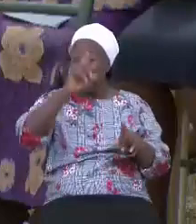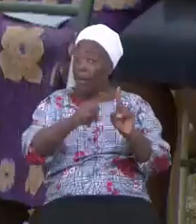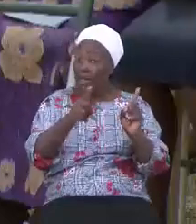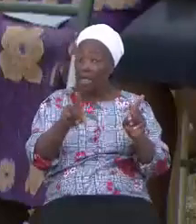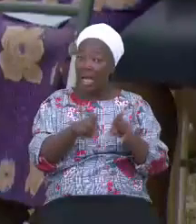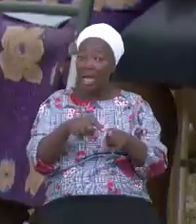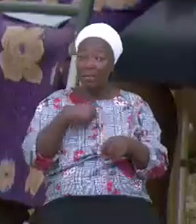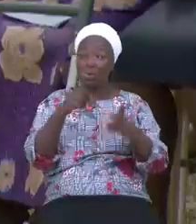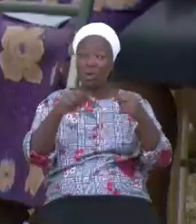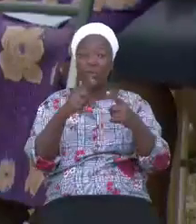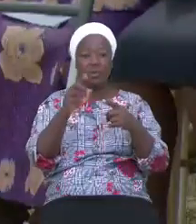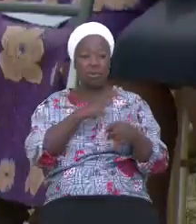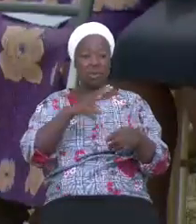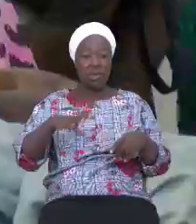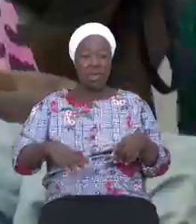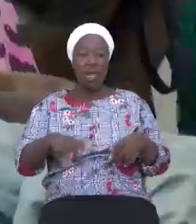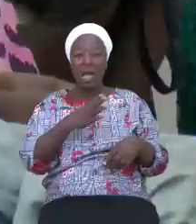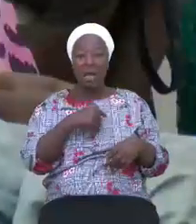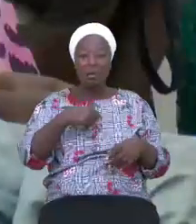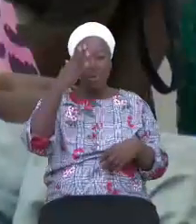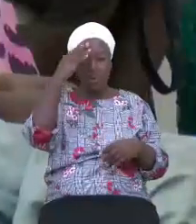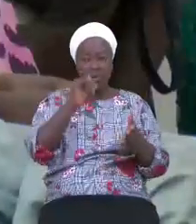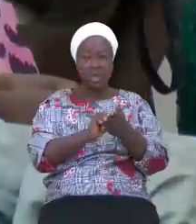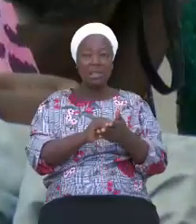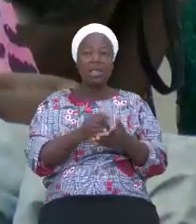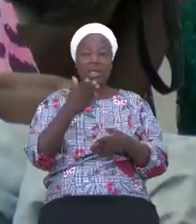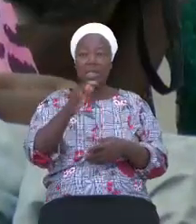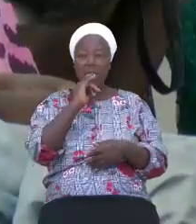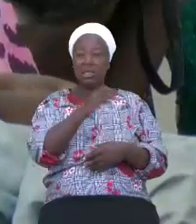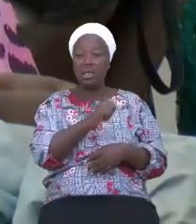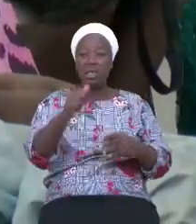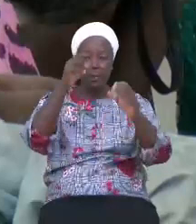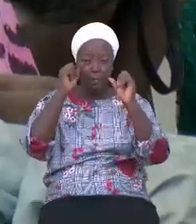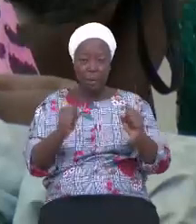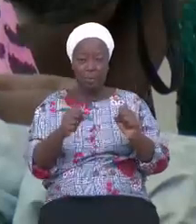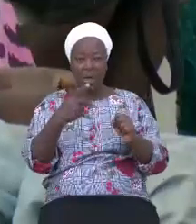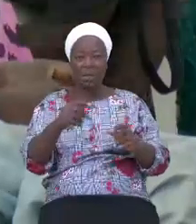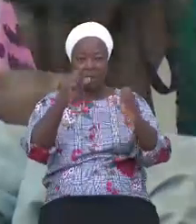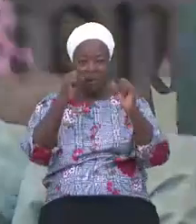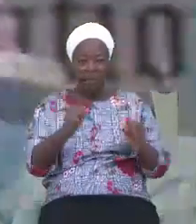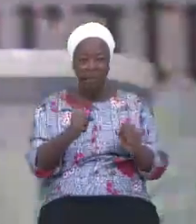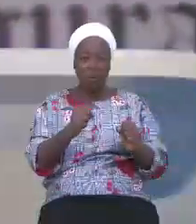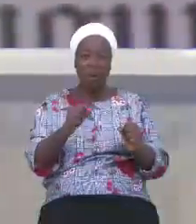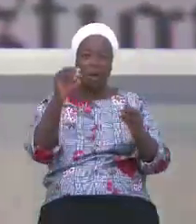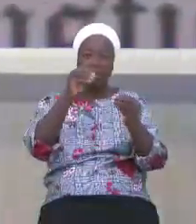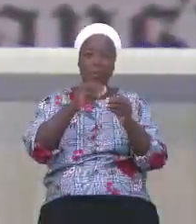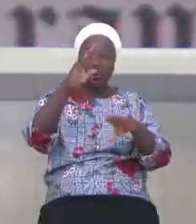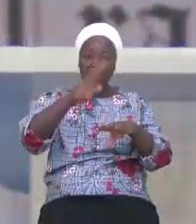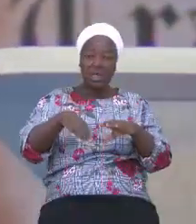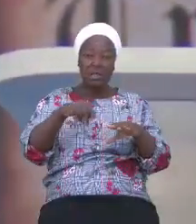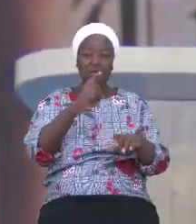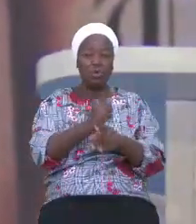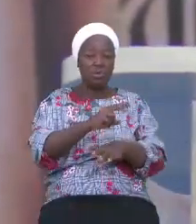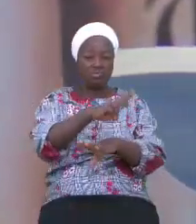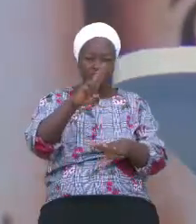to Christ and we know there is a power, the power beyond the ordinary